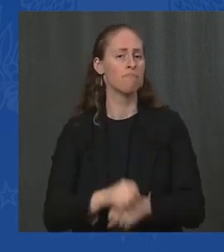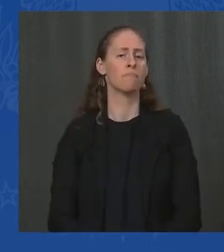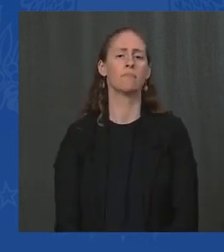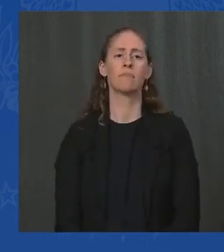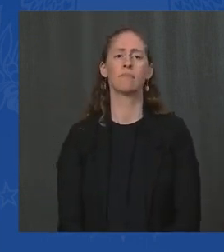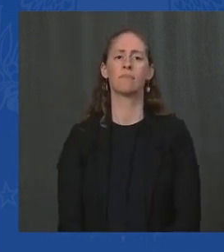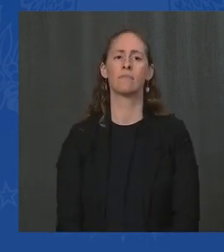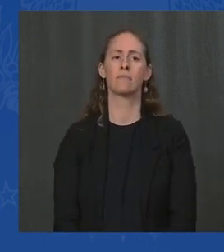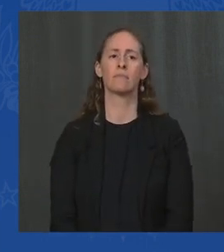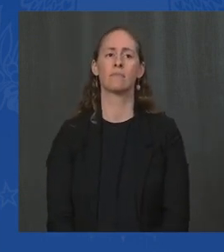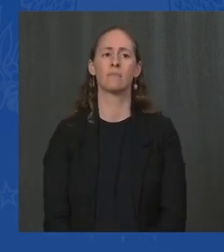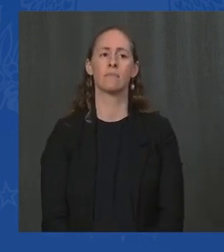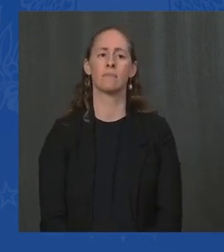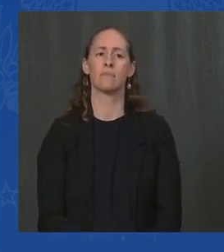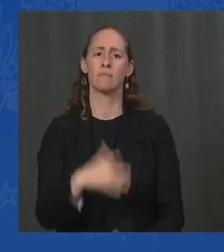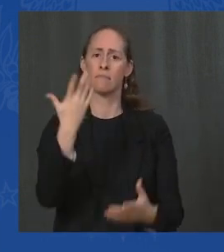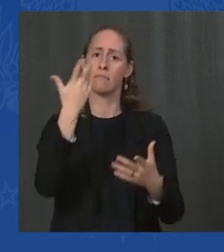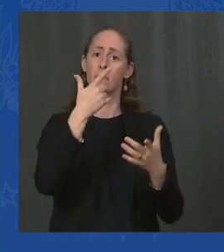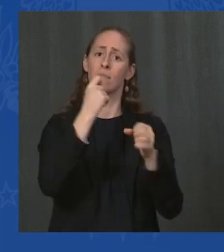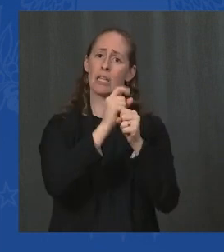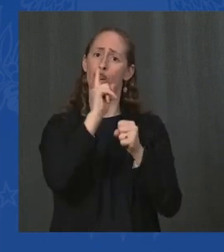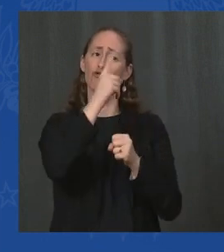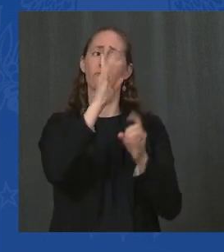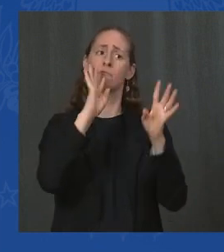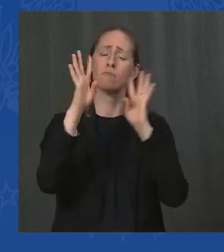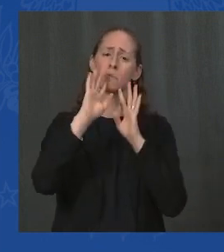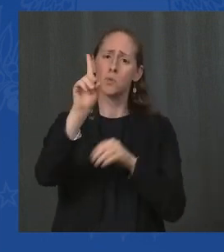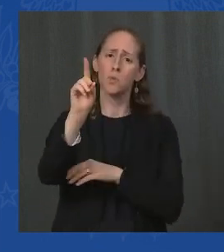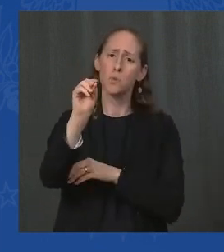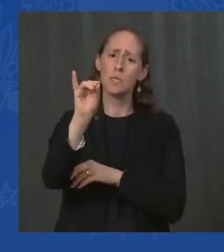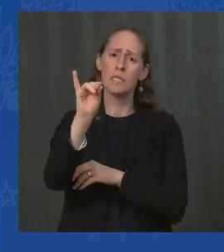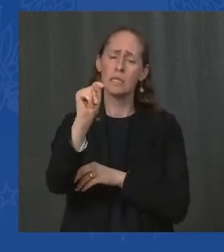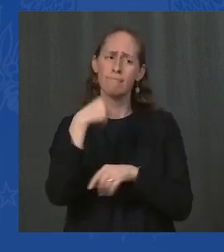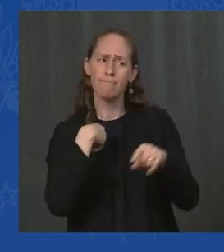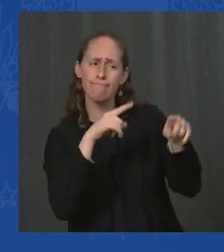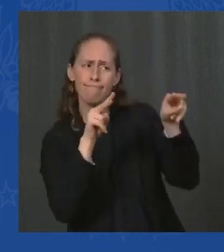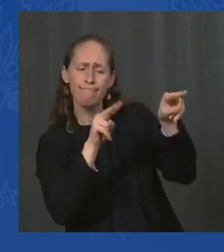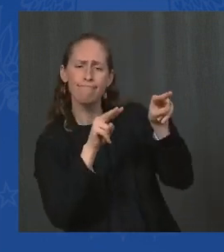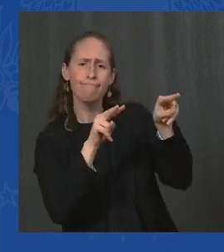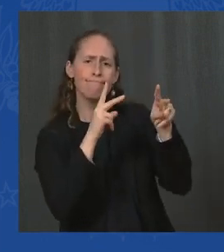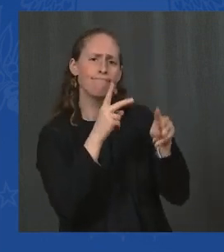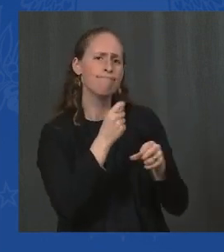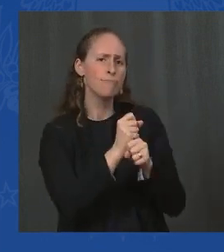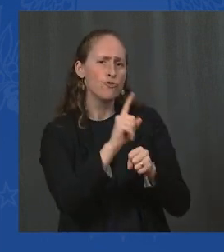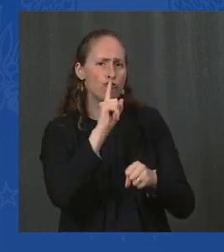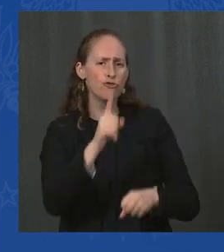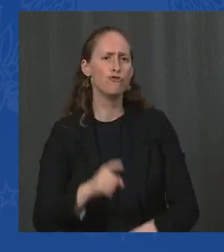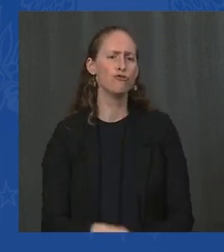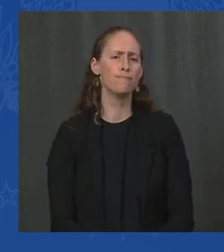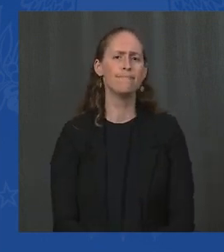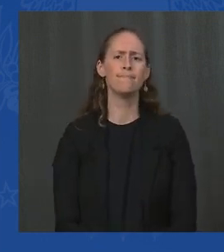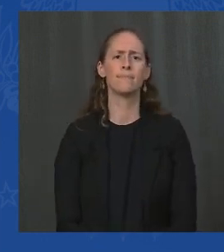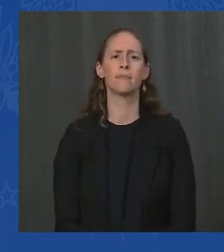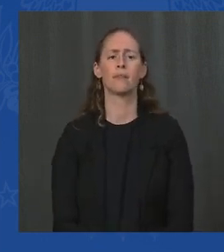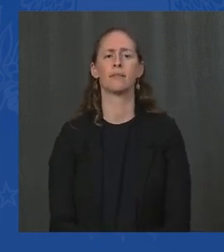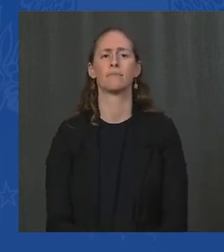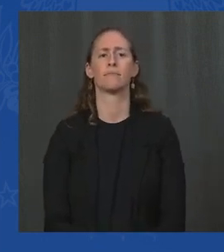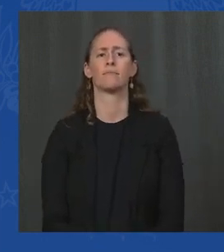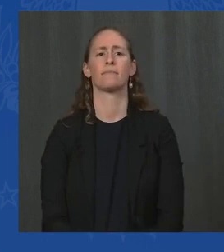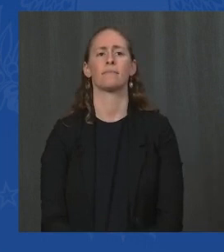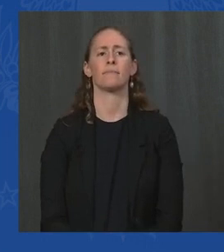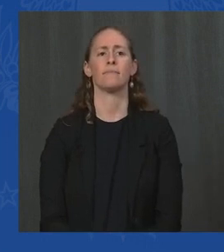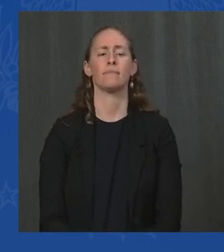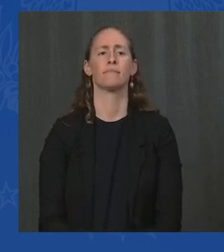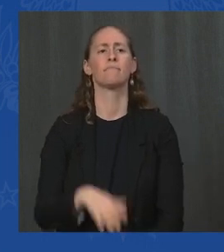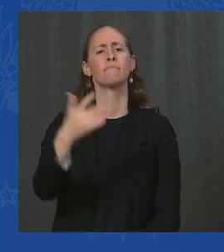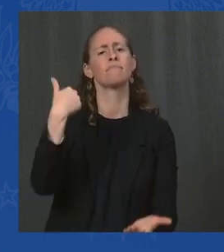me be clear. Leaving August the 31st is not due to an arbitrary deadline. It